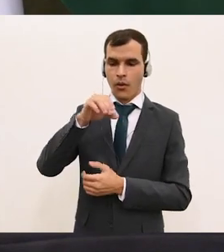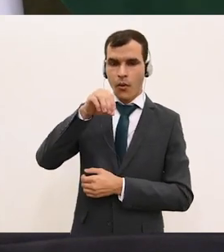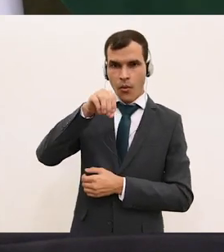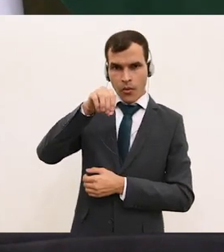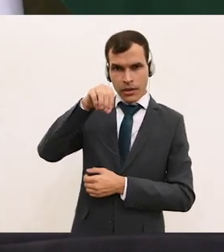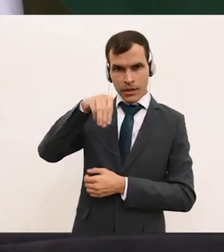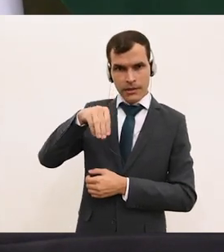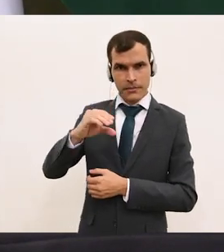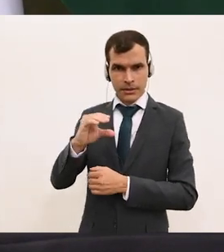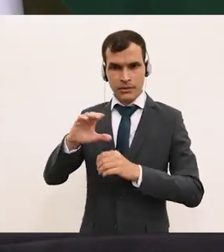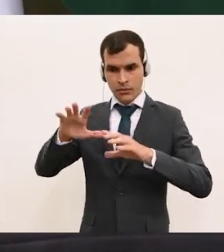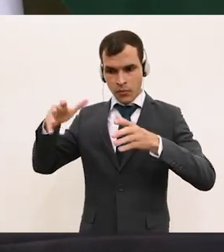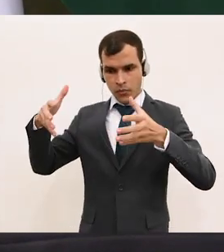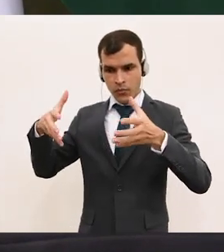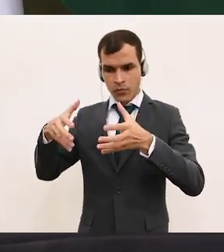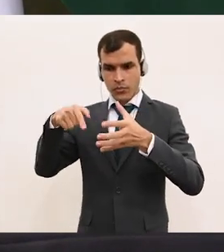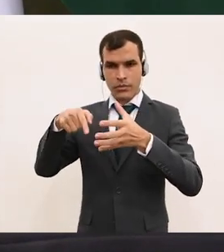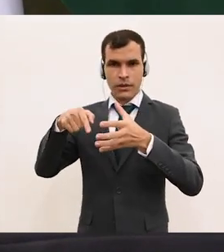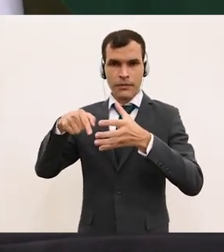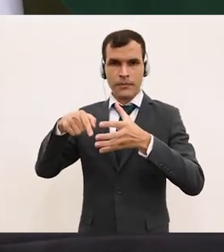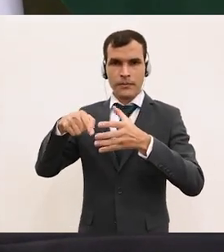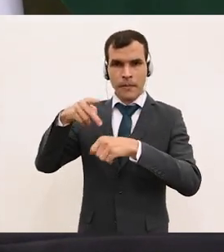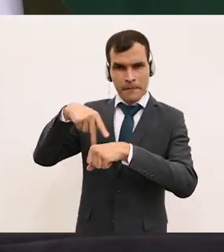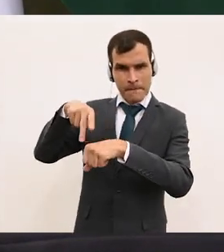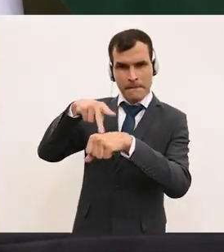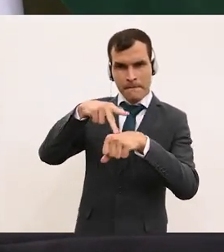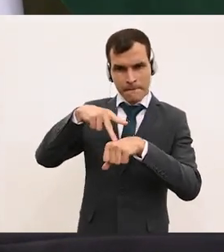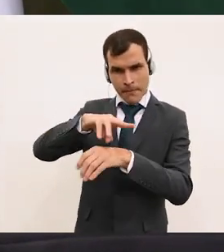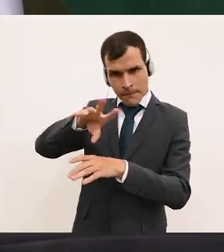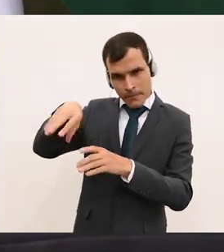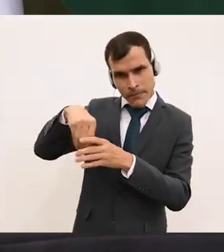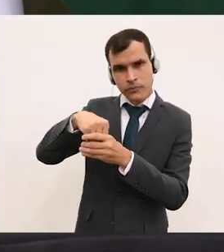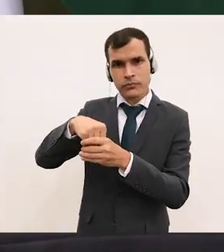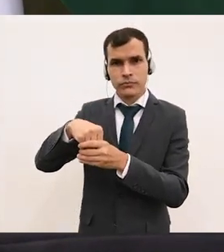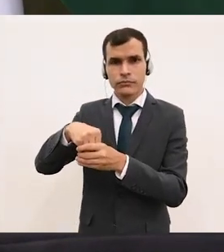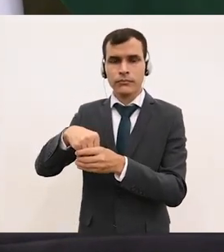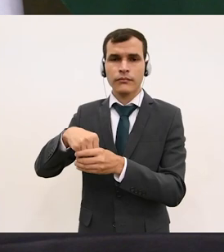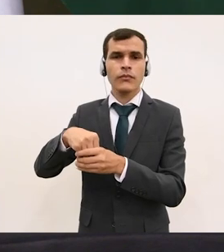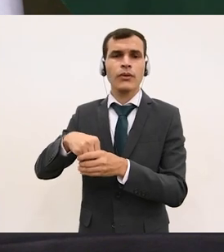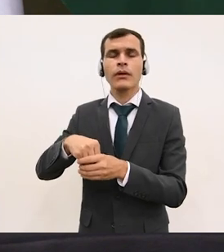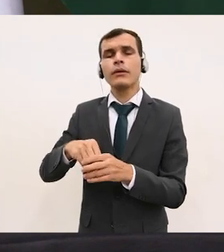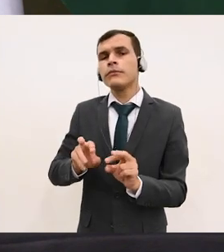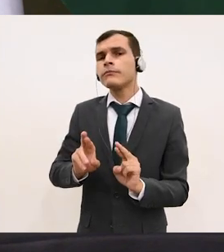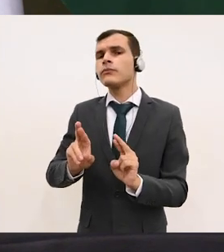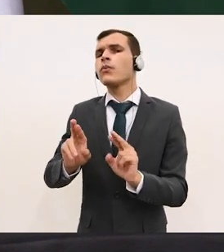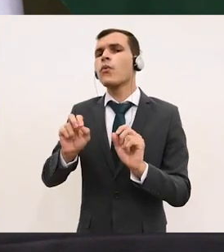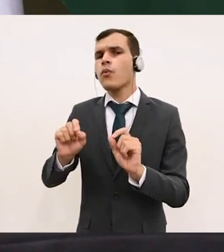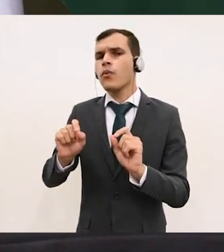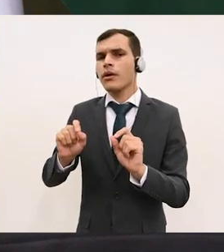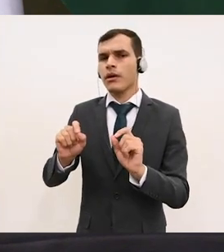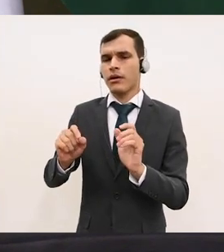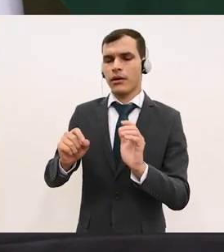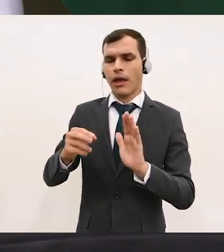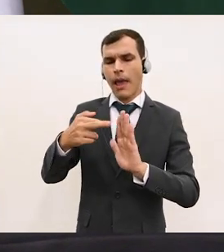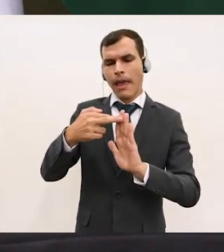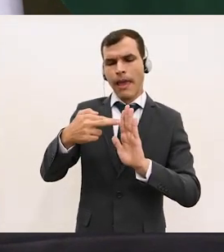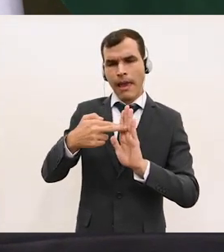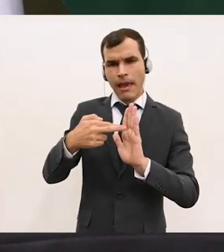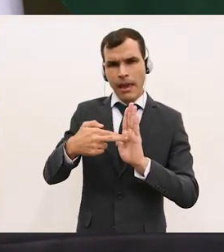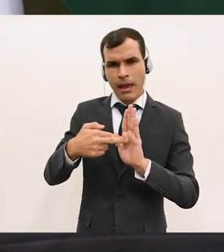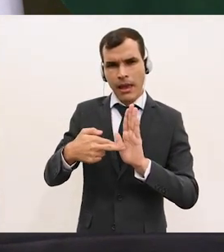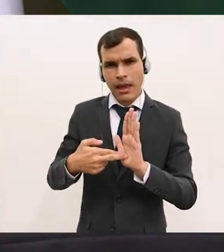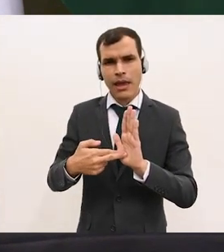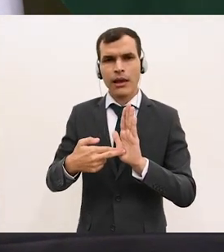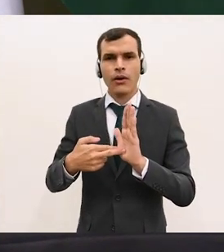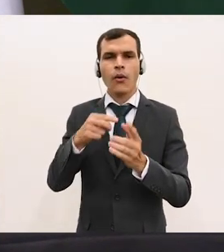are doing are not discriminatory with respect to our rules against other members. But that being said, members do